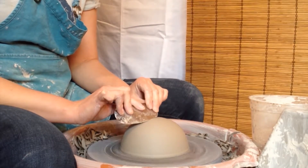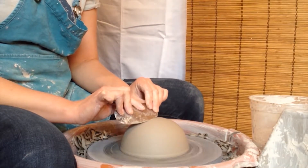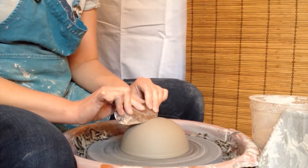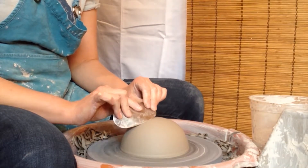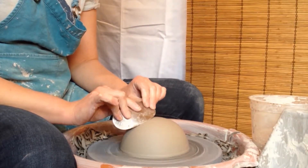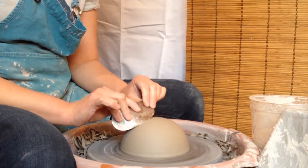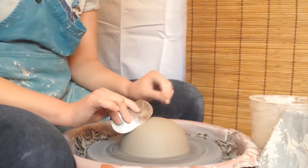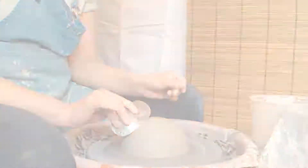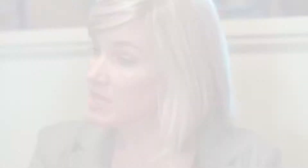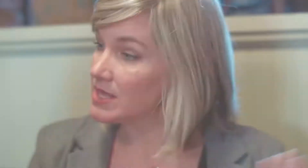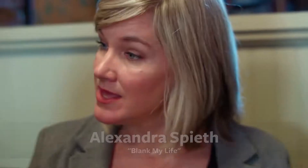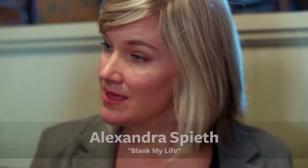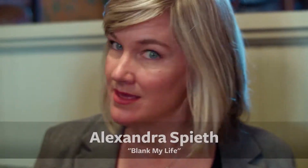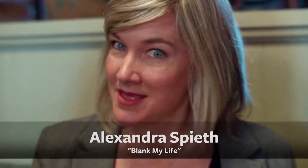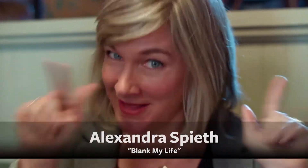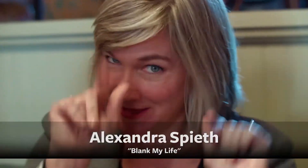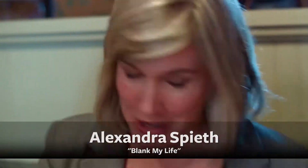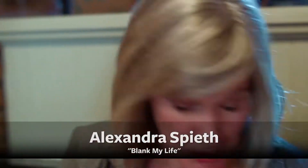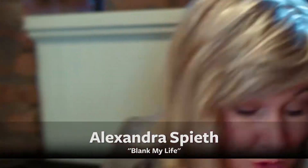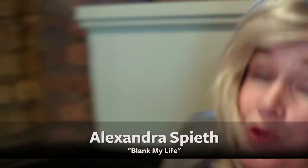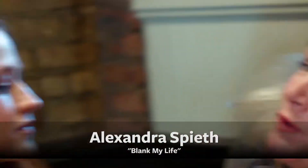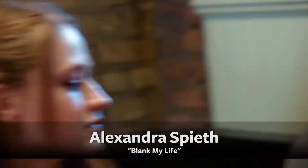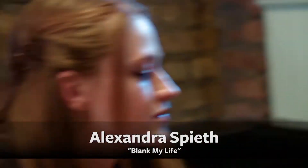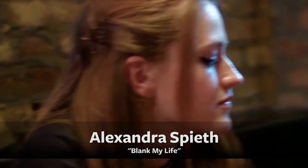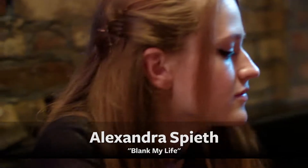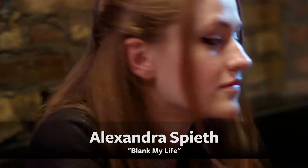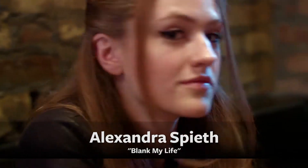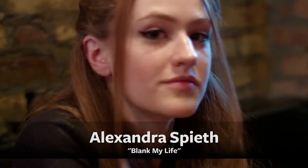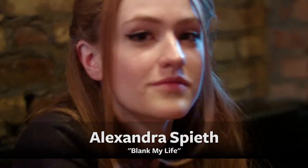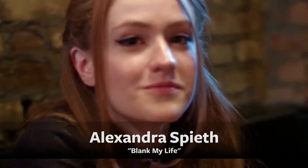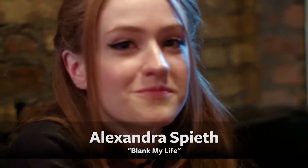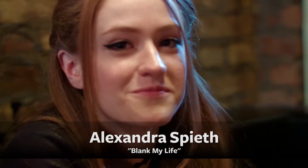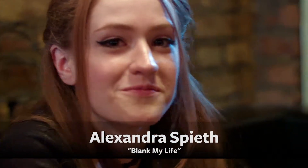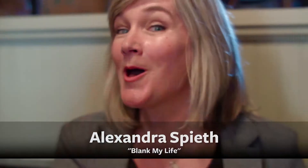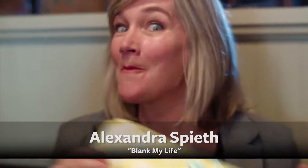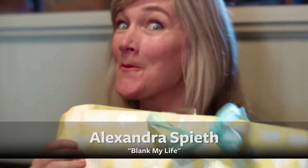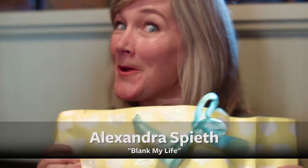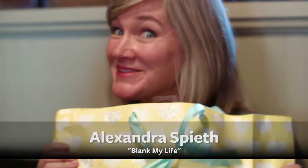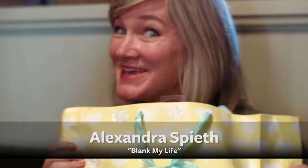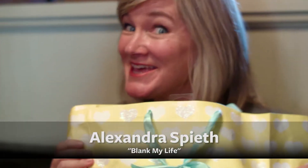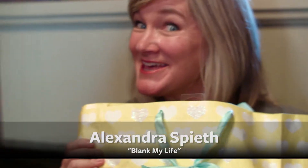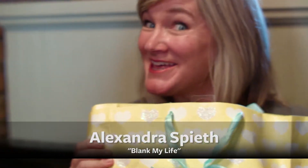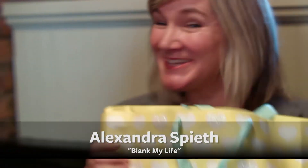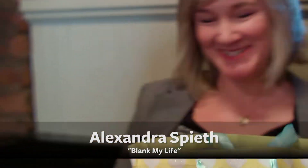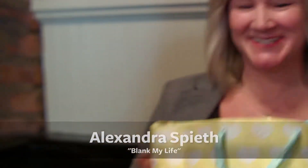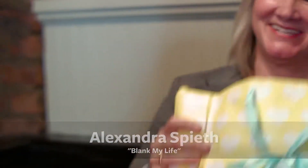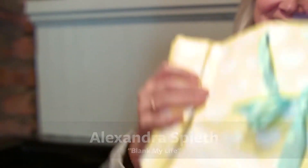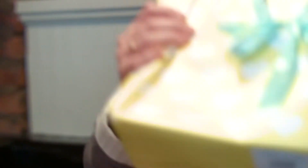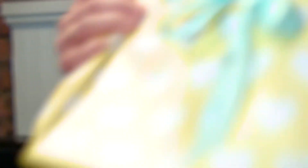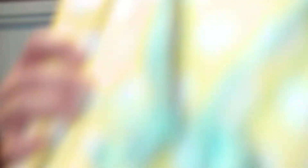we got you a present